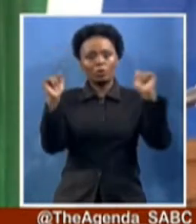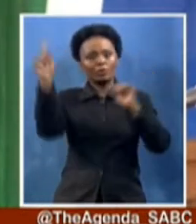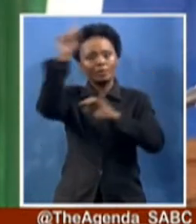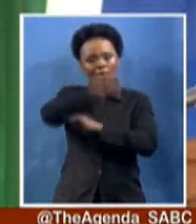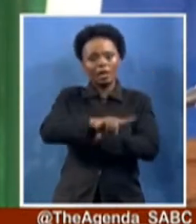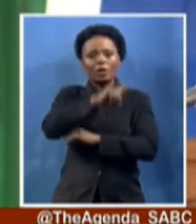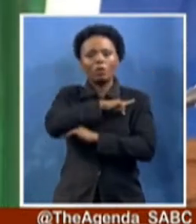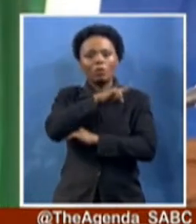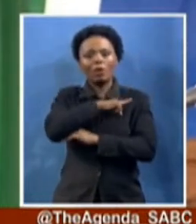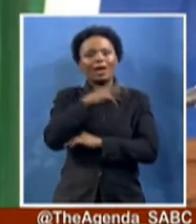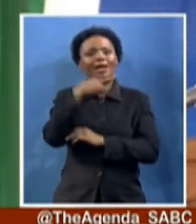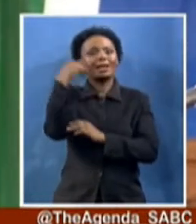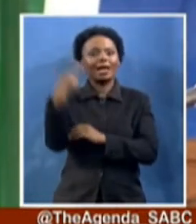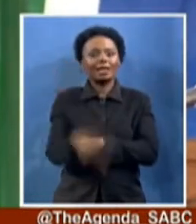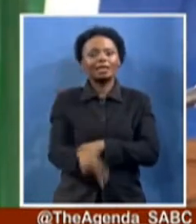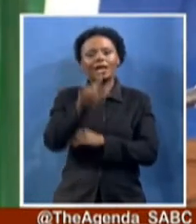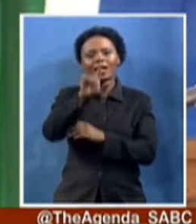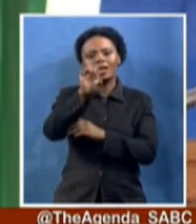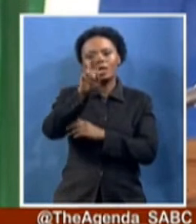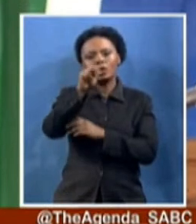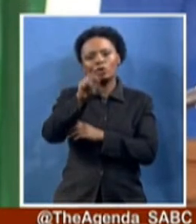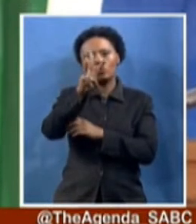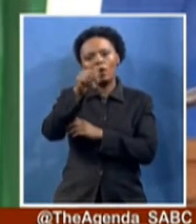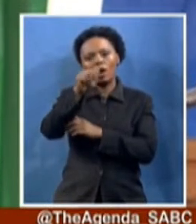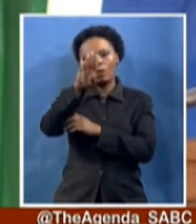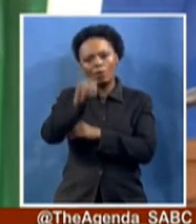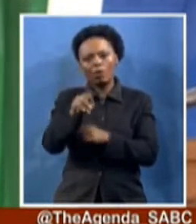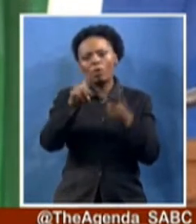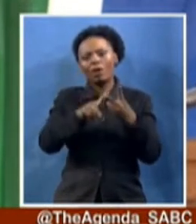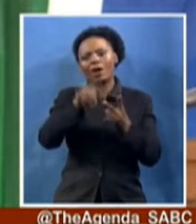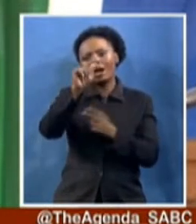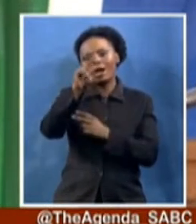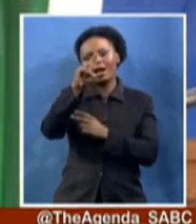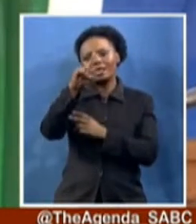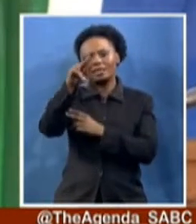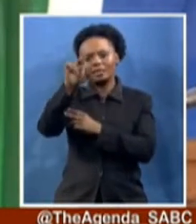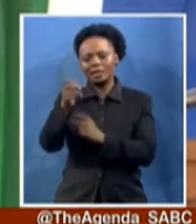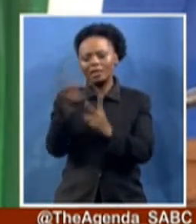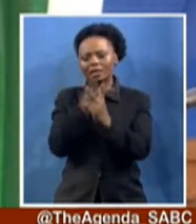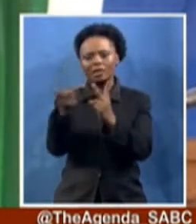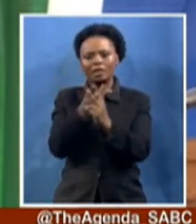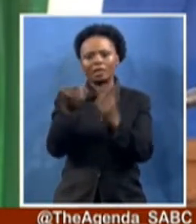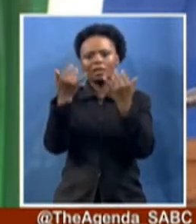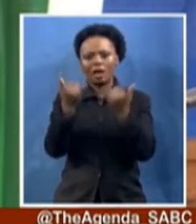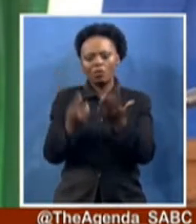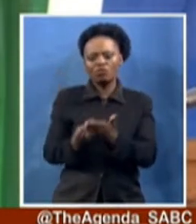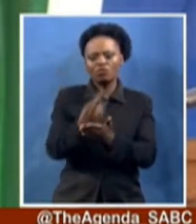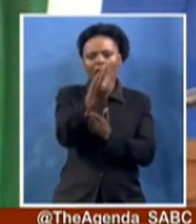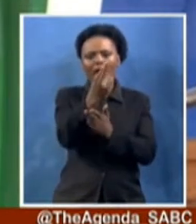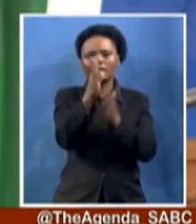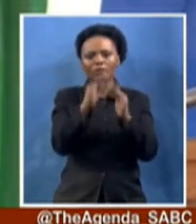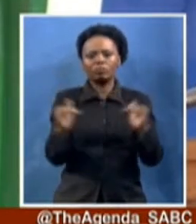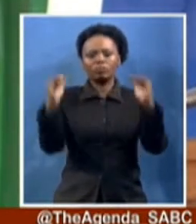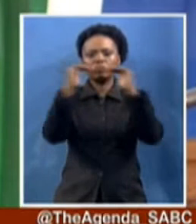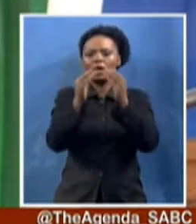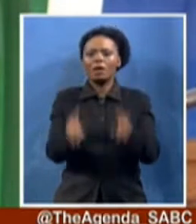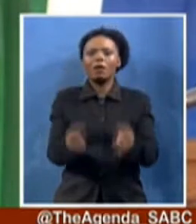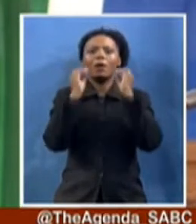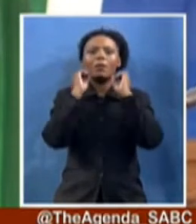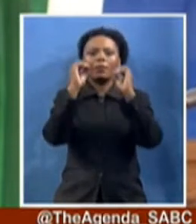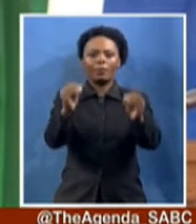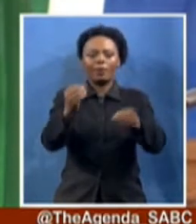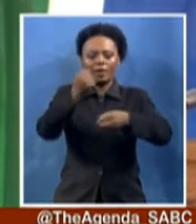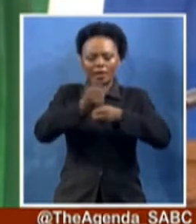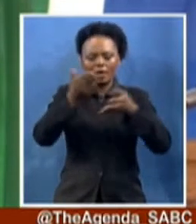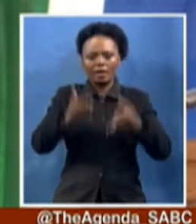Andile Luluntutela were not offered the right to equality. This year, the Department of Justice and Constitutional Development